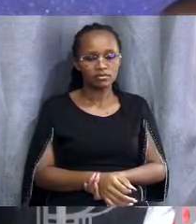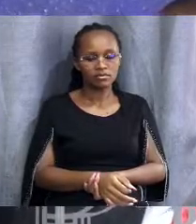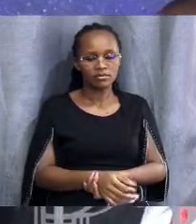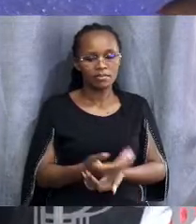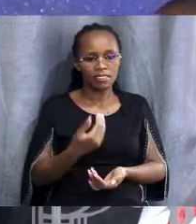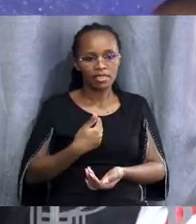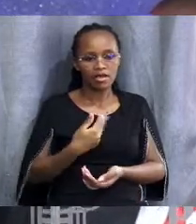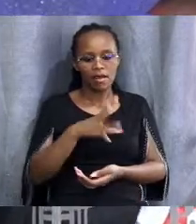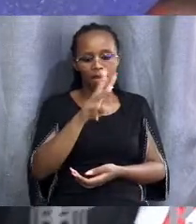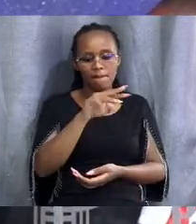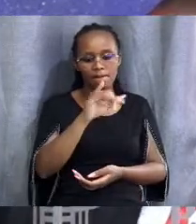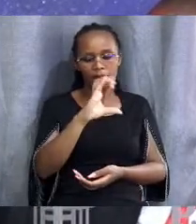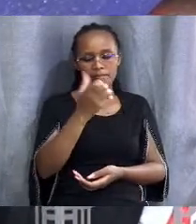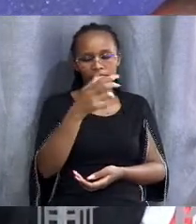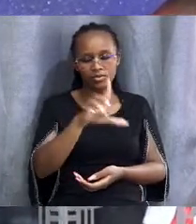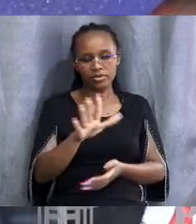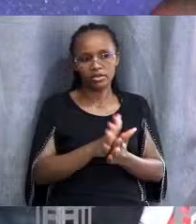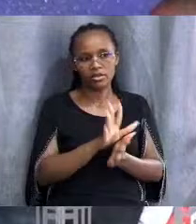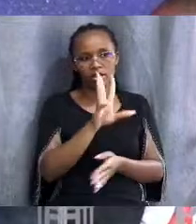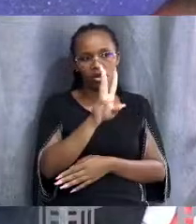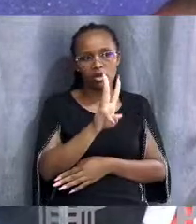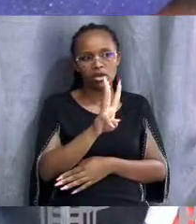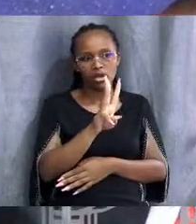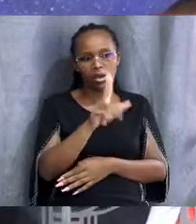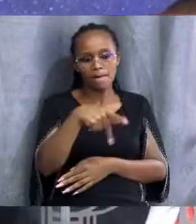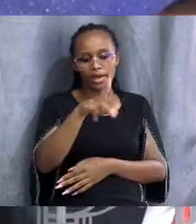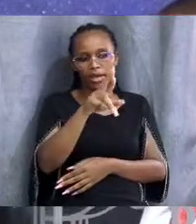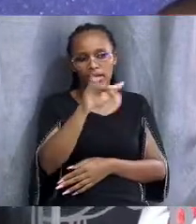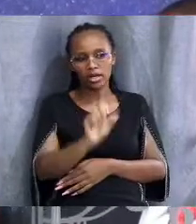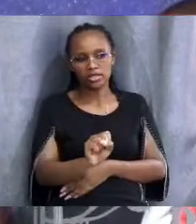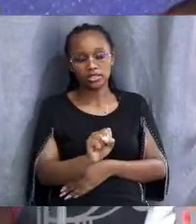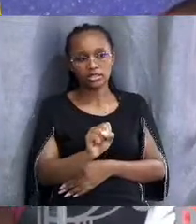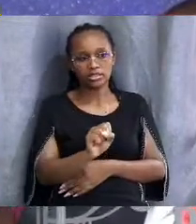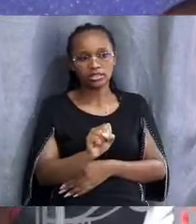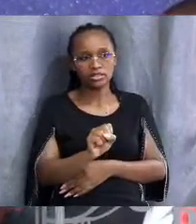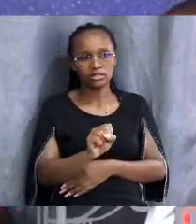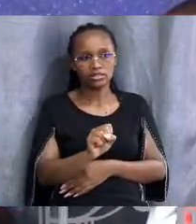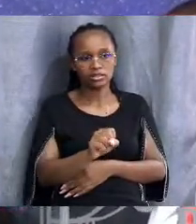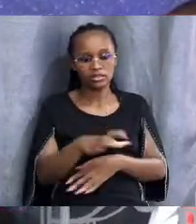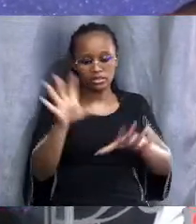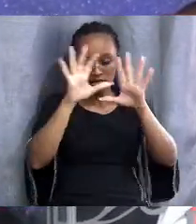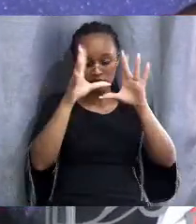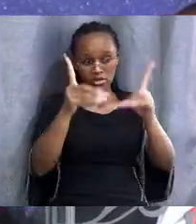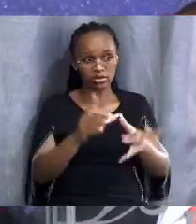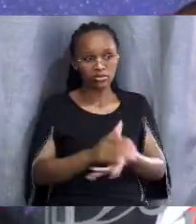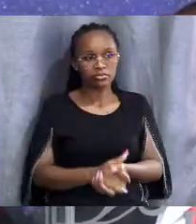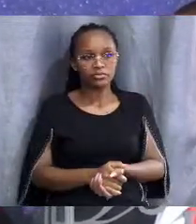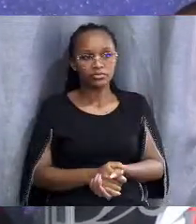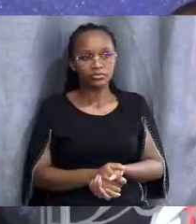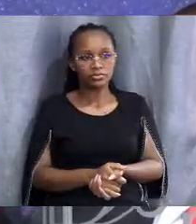Majaraniro na Michelle Wajiru na Felix Gari. Githomo giake